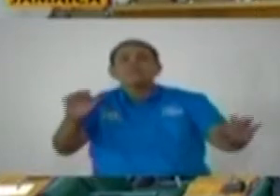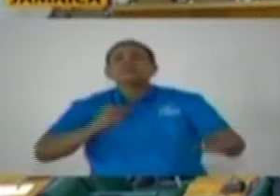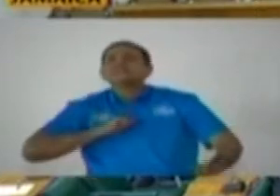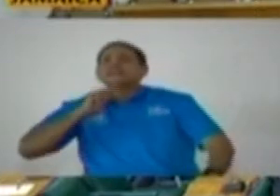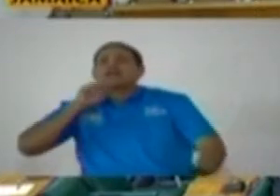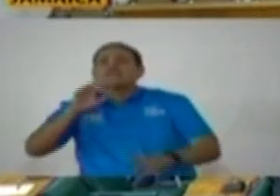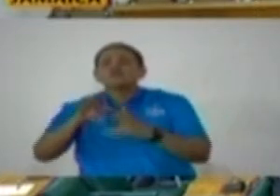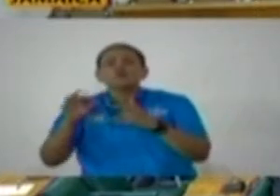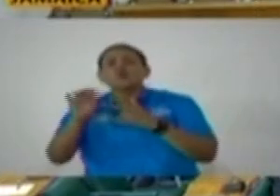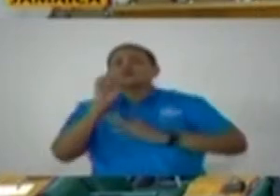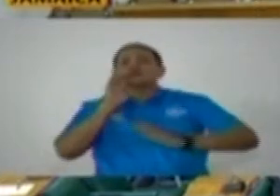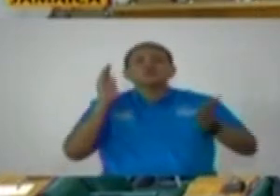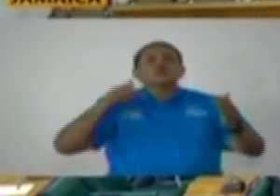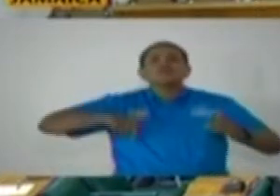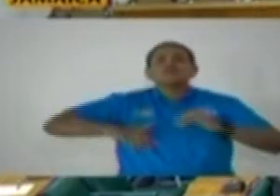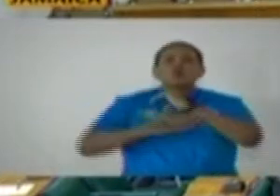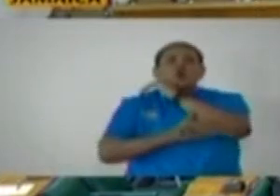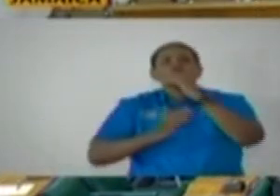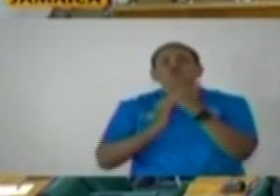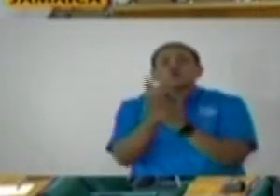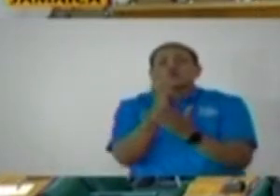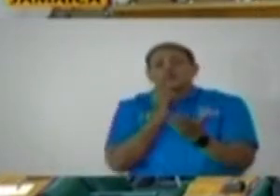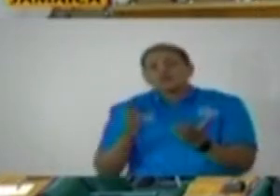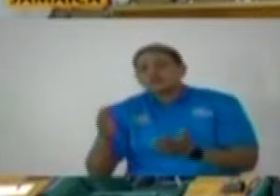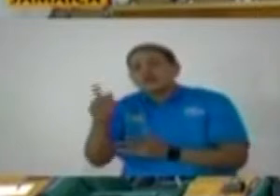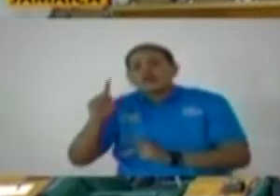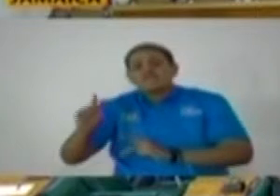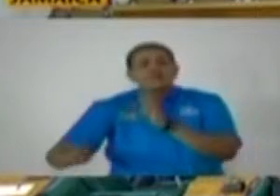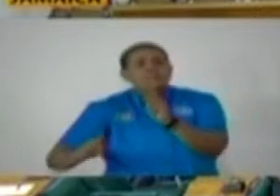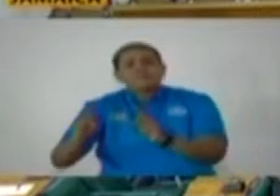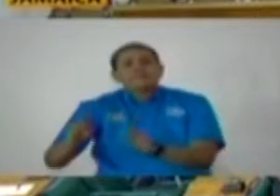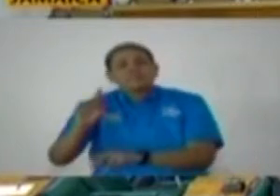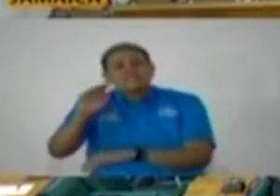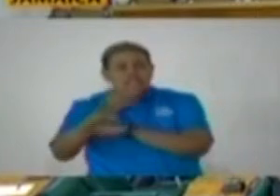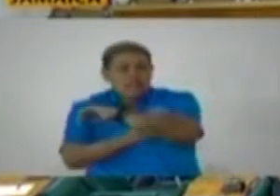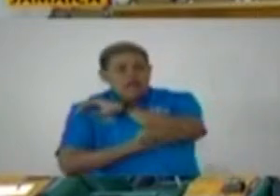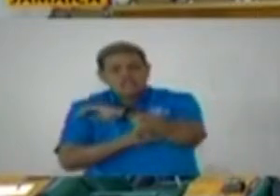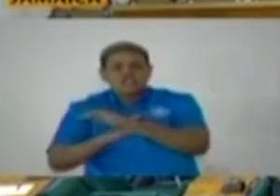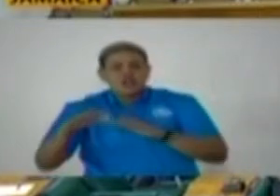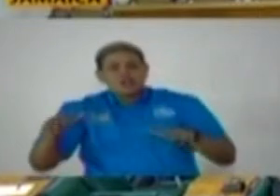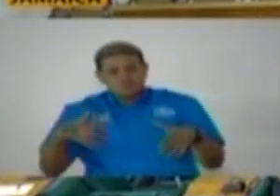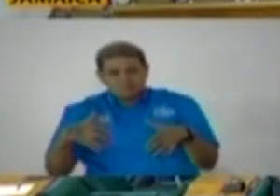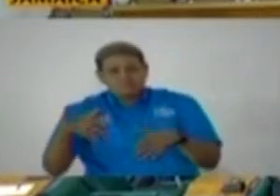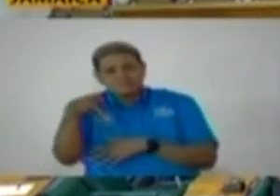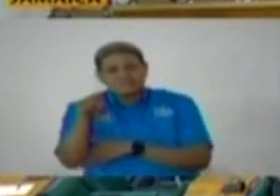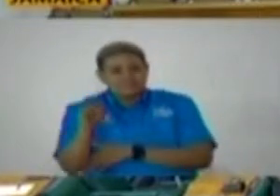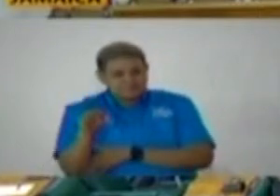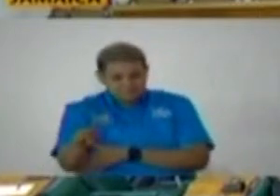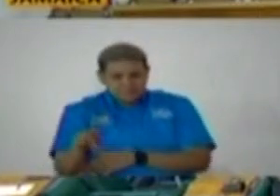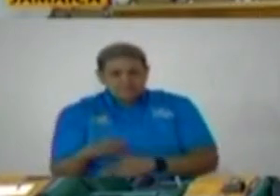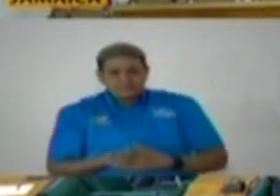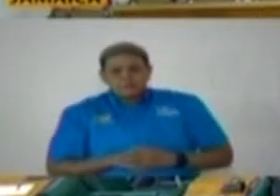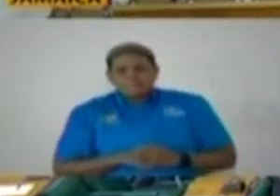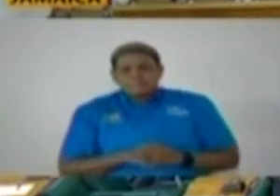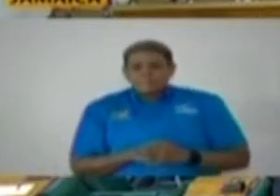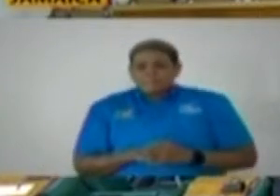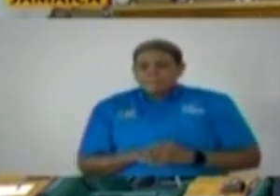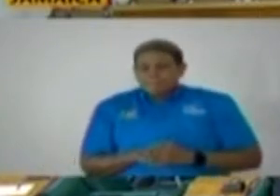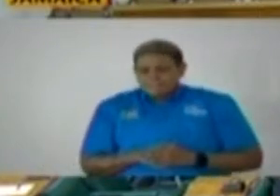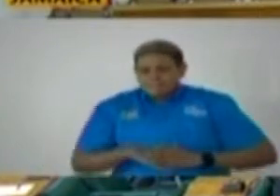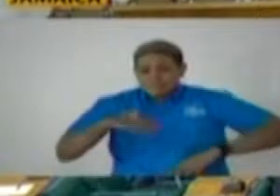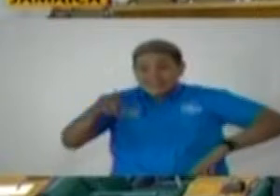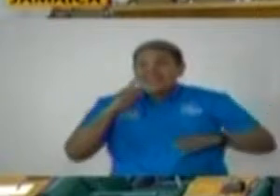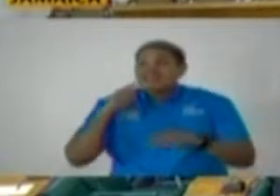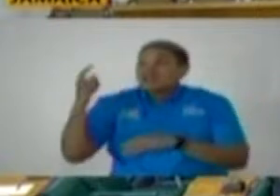have chosen to serve this country through the vehicle of the People's National Party. And there is not a day that